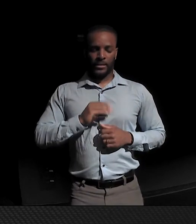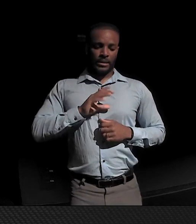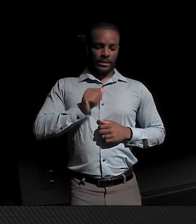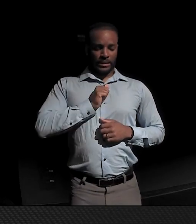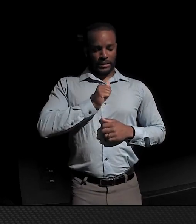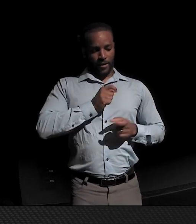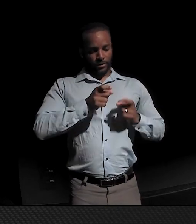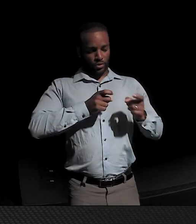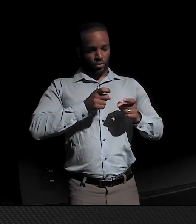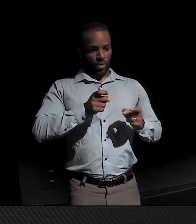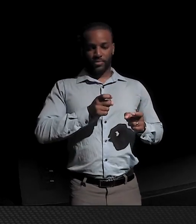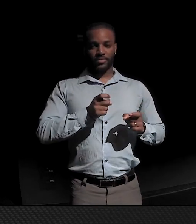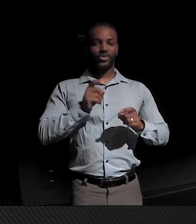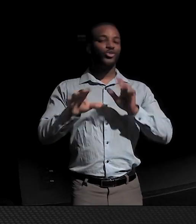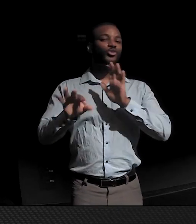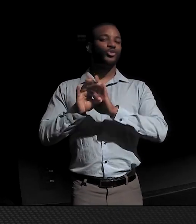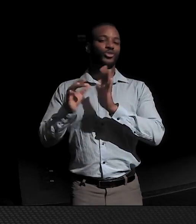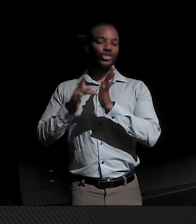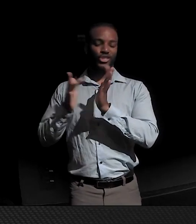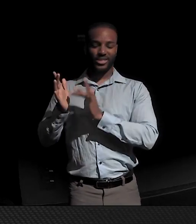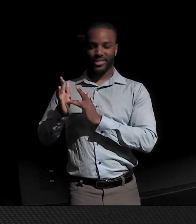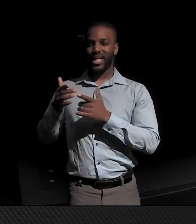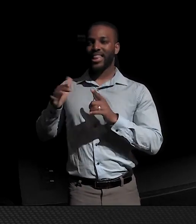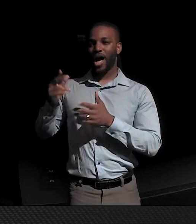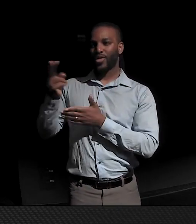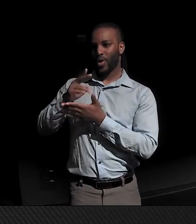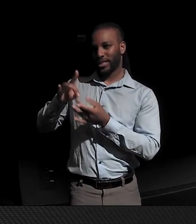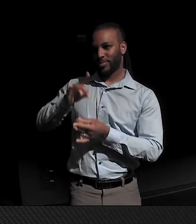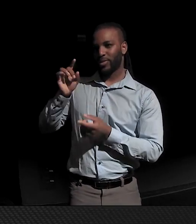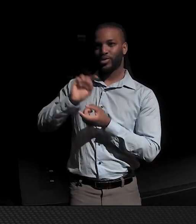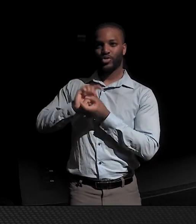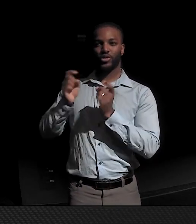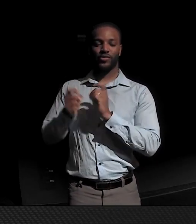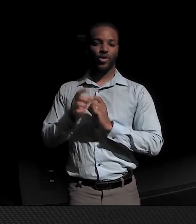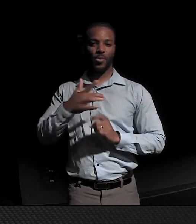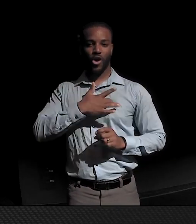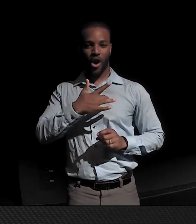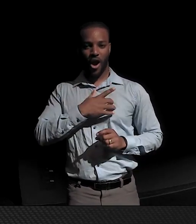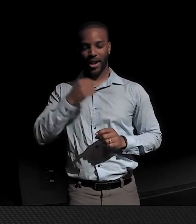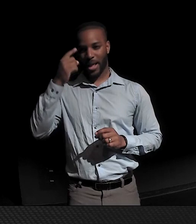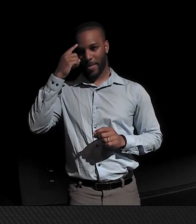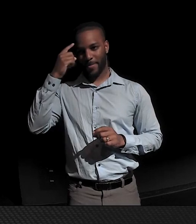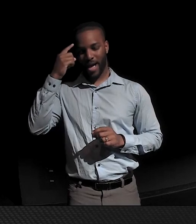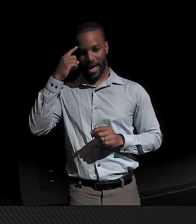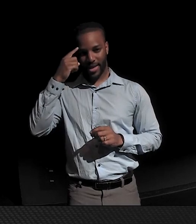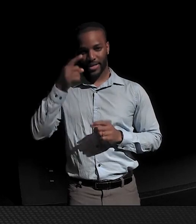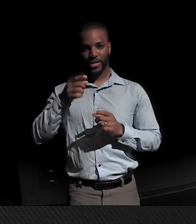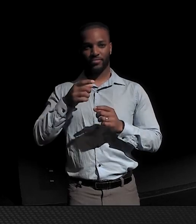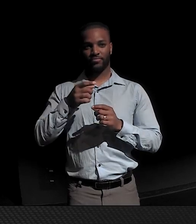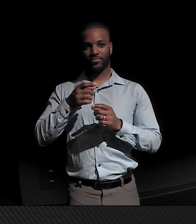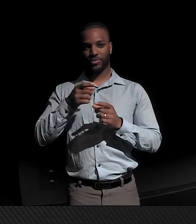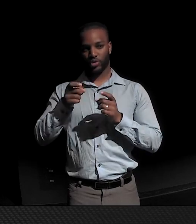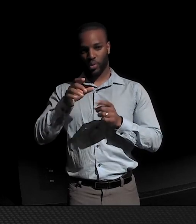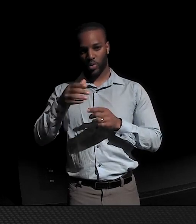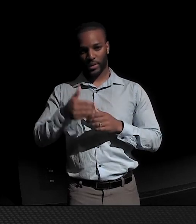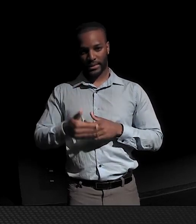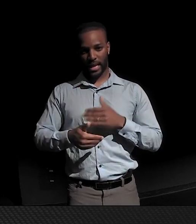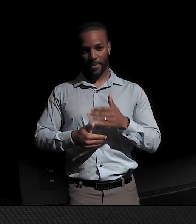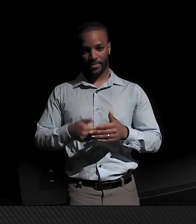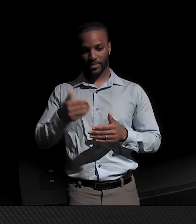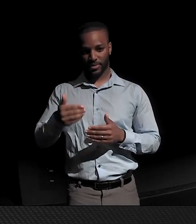self-control. Choose Jesus and allow Holy Spirit to transform your heart and mind, to direct your steps.